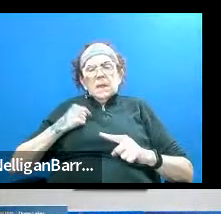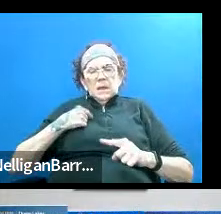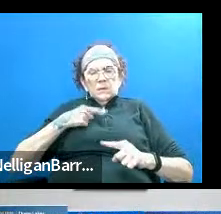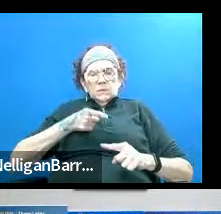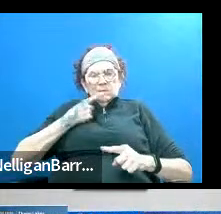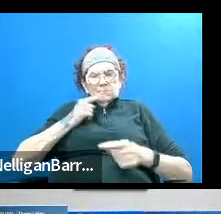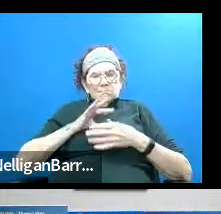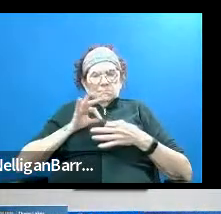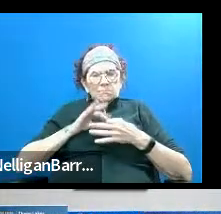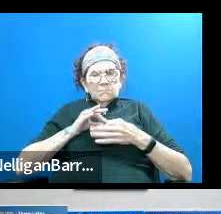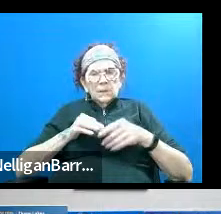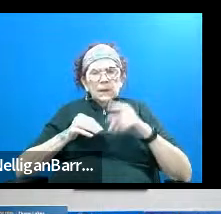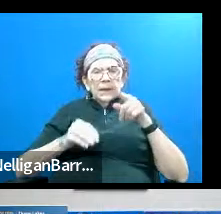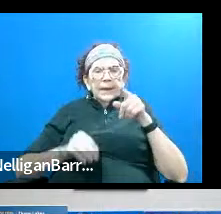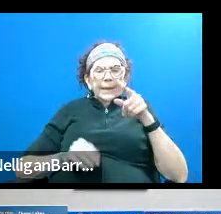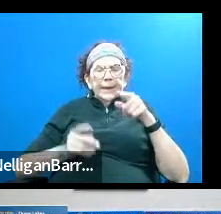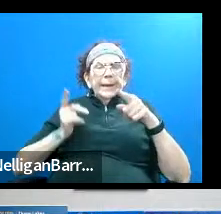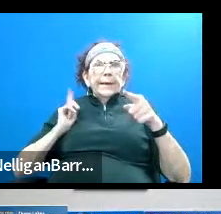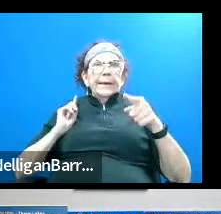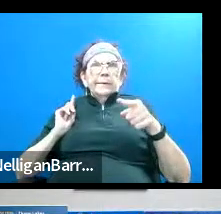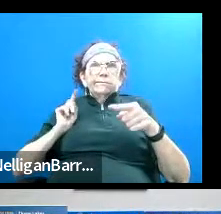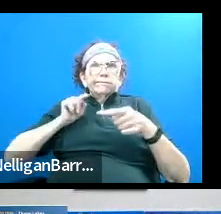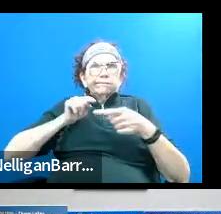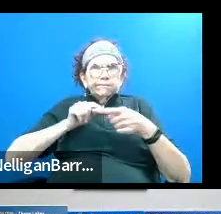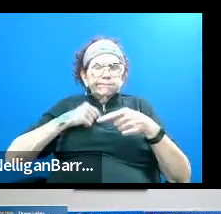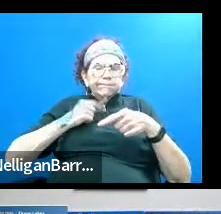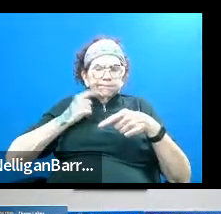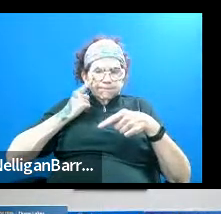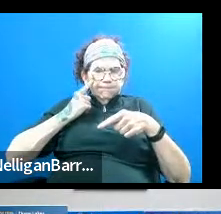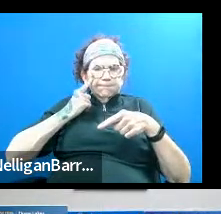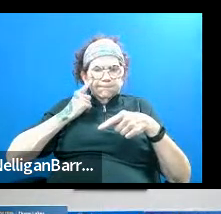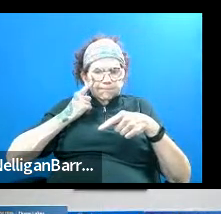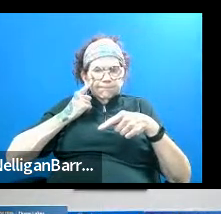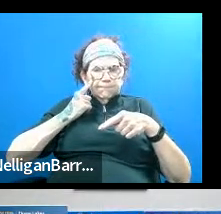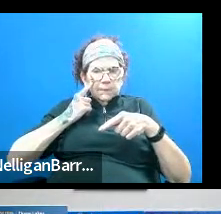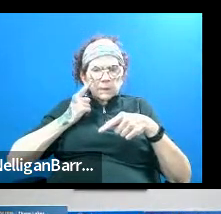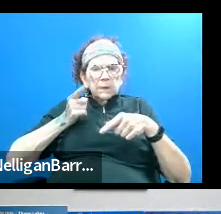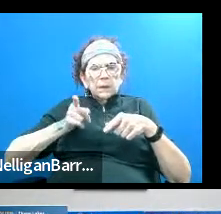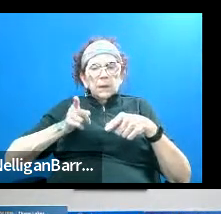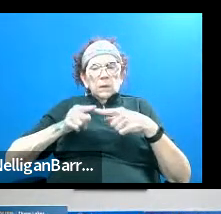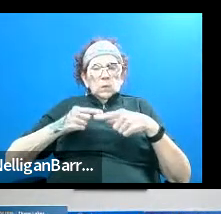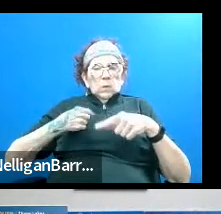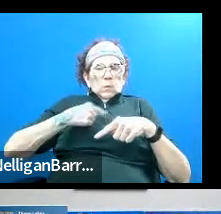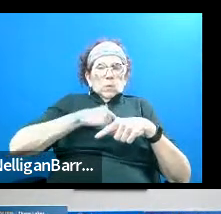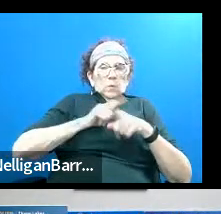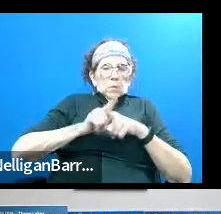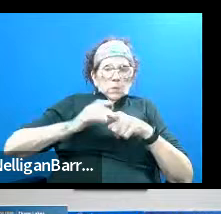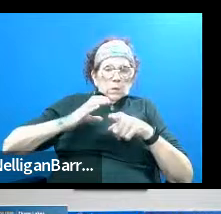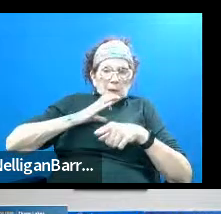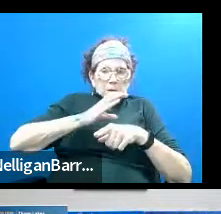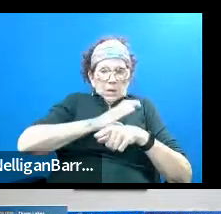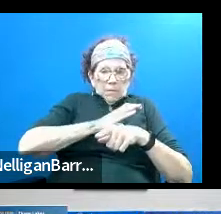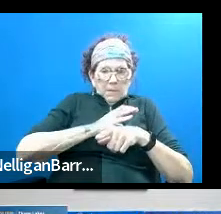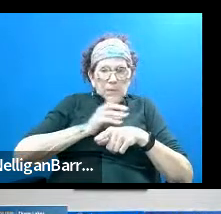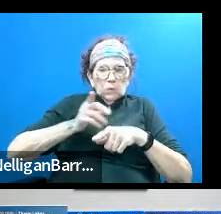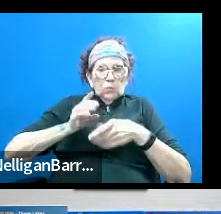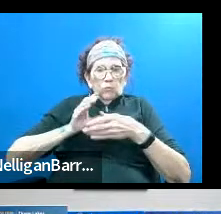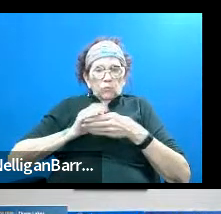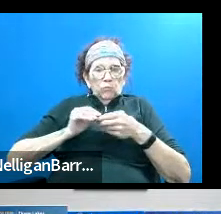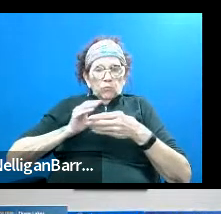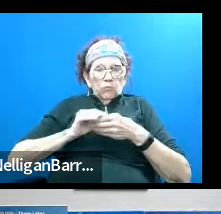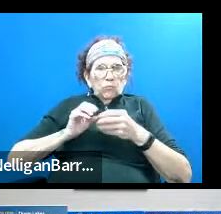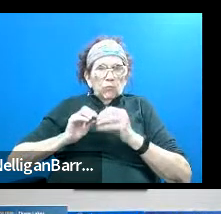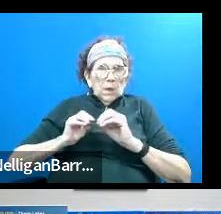us as council members, and obviously I'll be ascending a new role in about 2 weeks. This is a very,